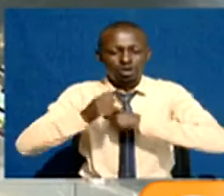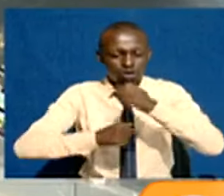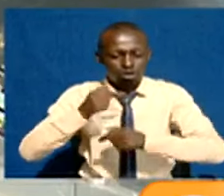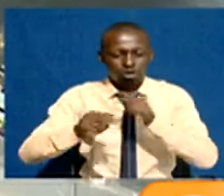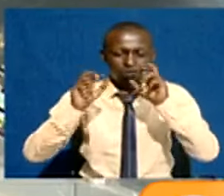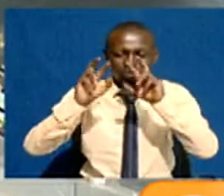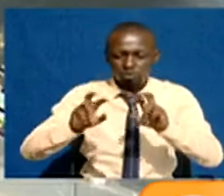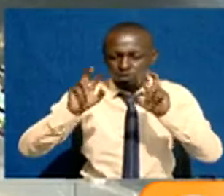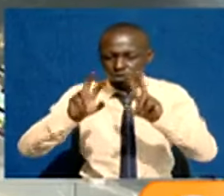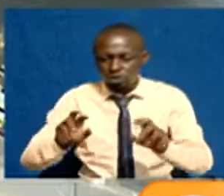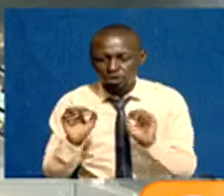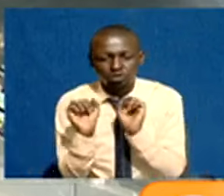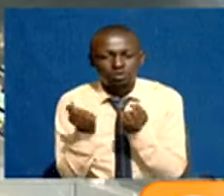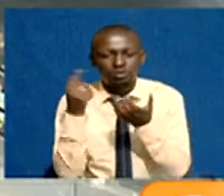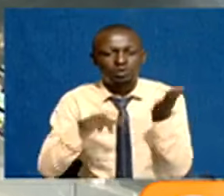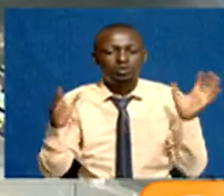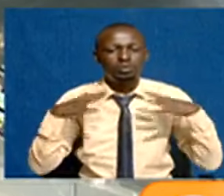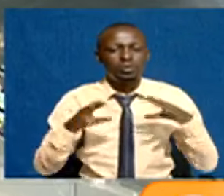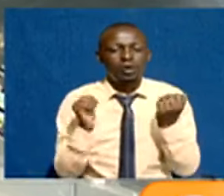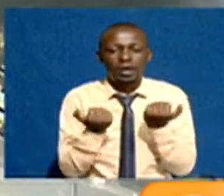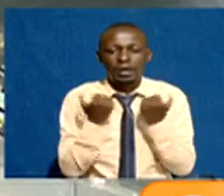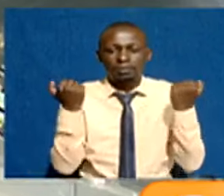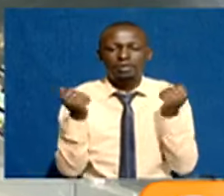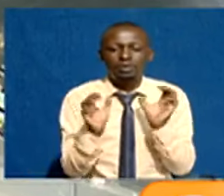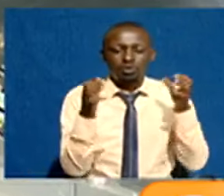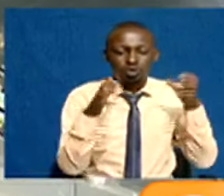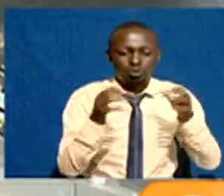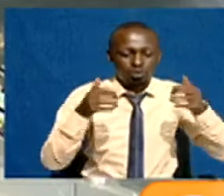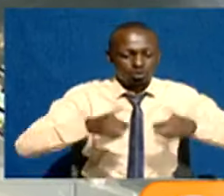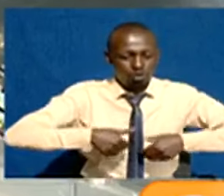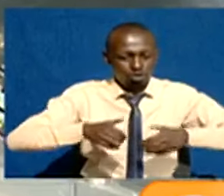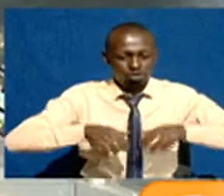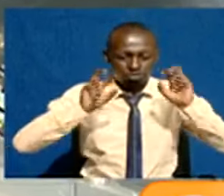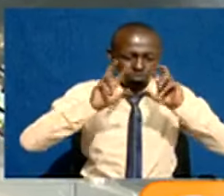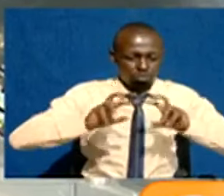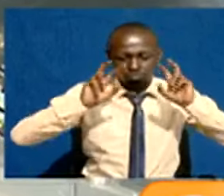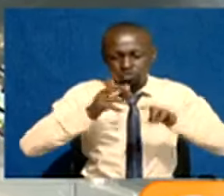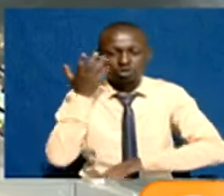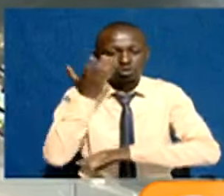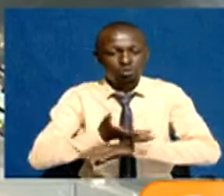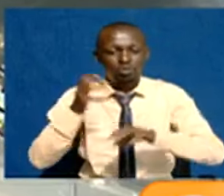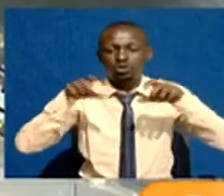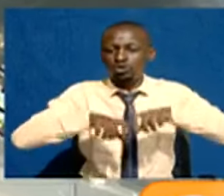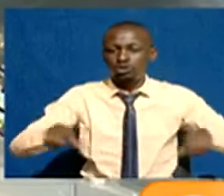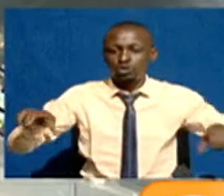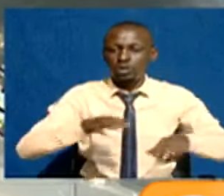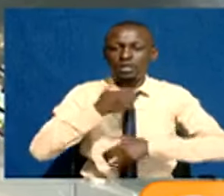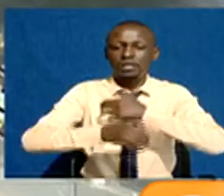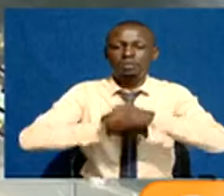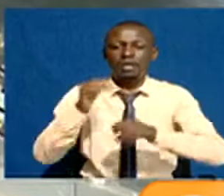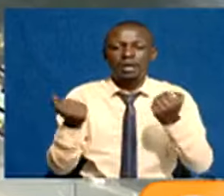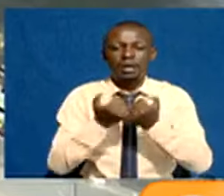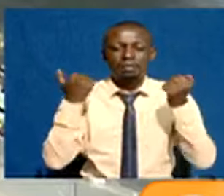operation. Residents report that the incident occurred as a group of young people were scavenging for scrap metal in the building that had